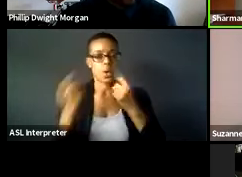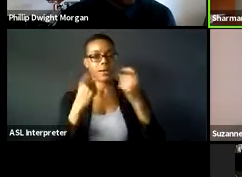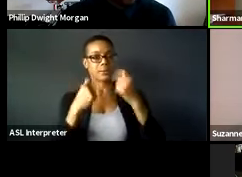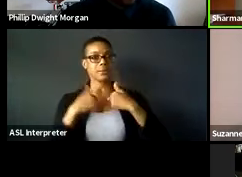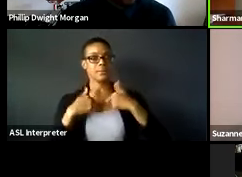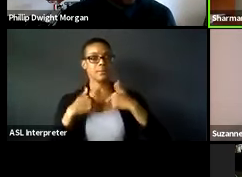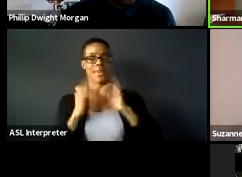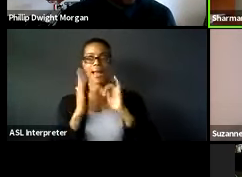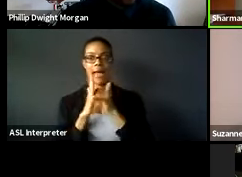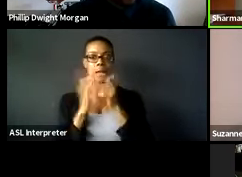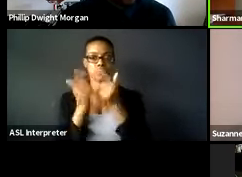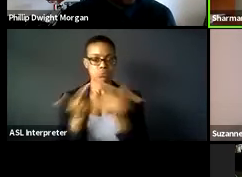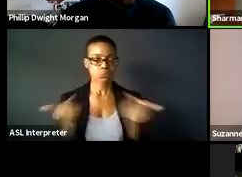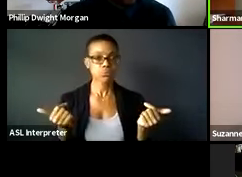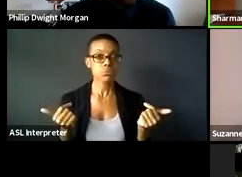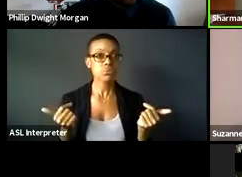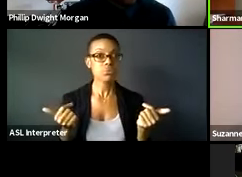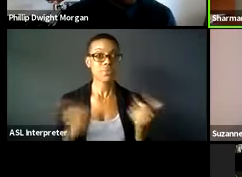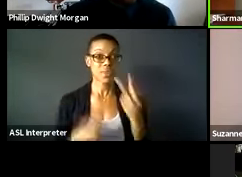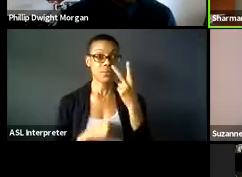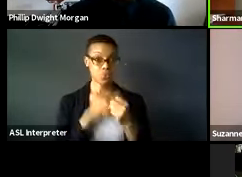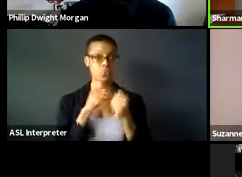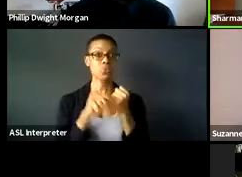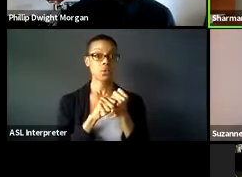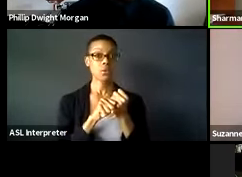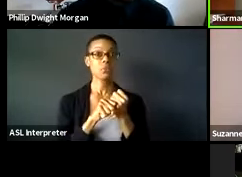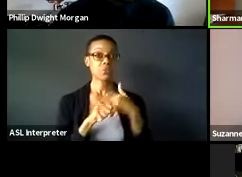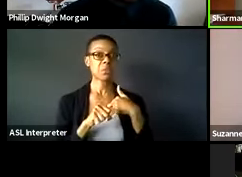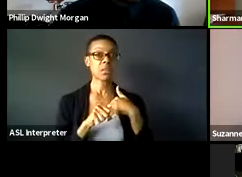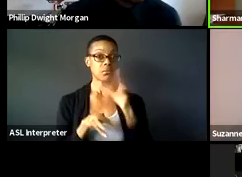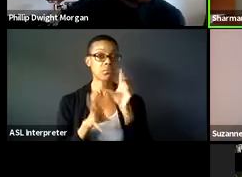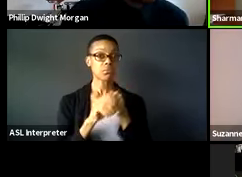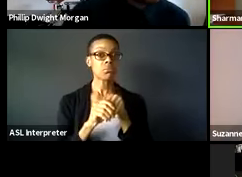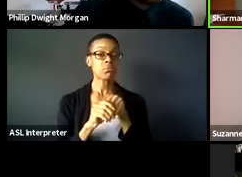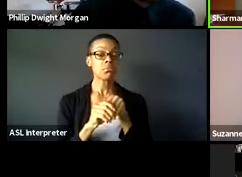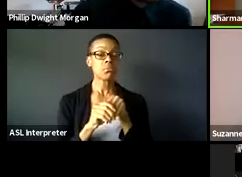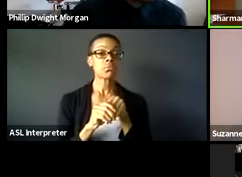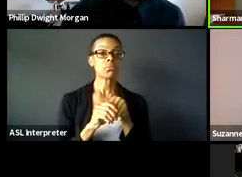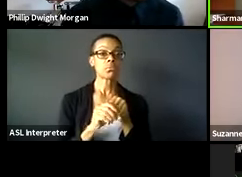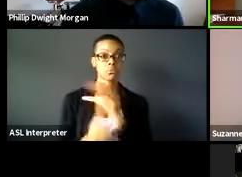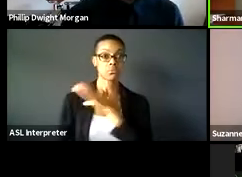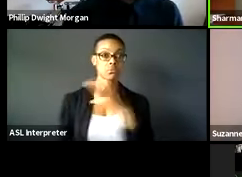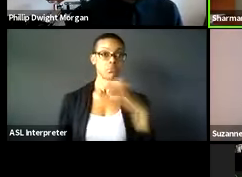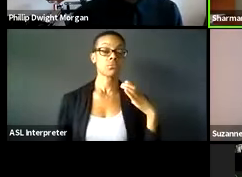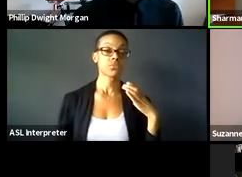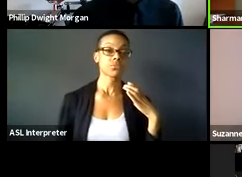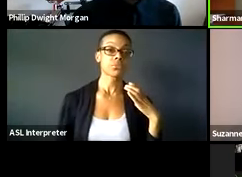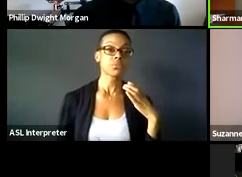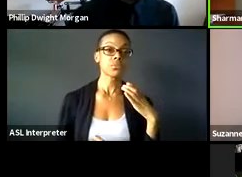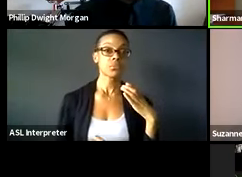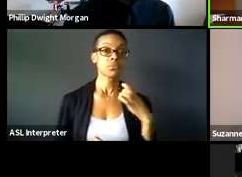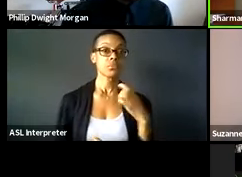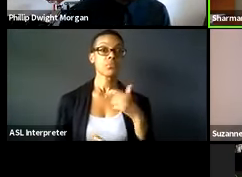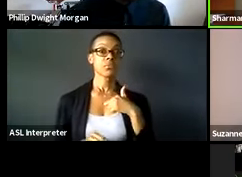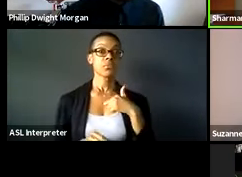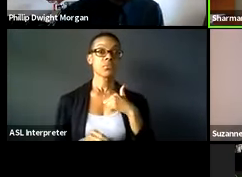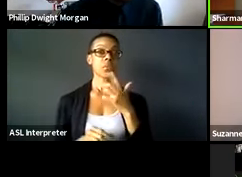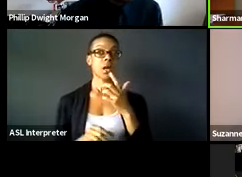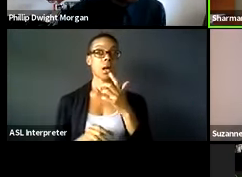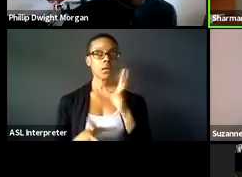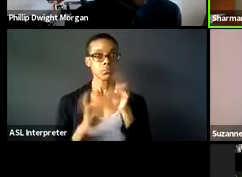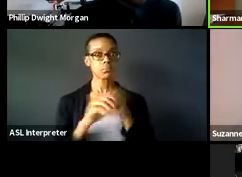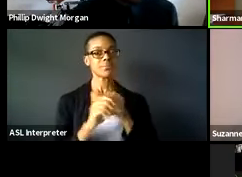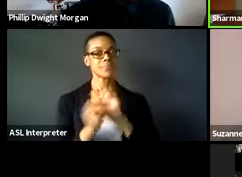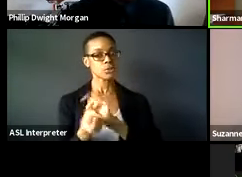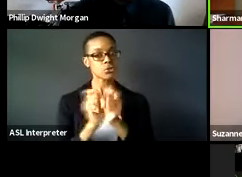happen? And within the 2 years I was, and I took part in changing the politics in